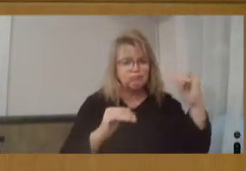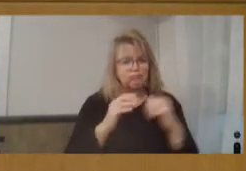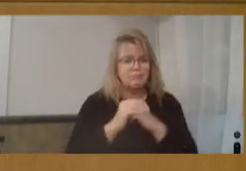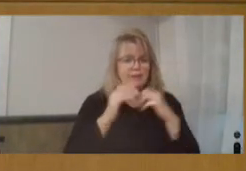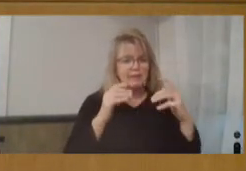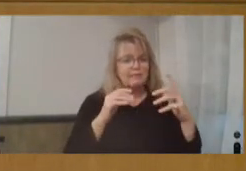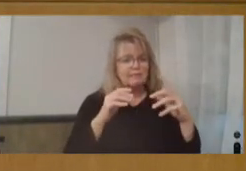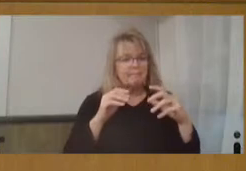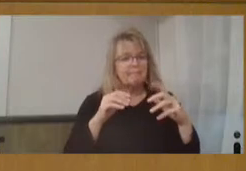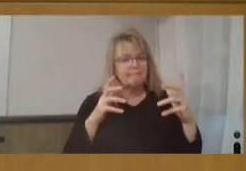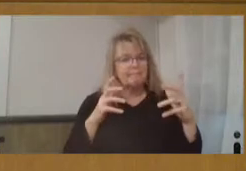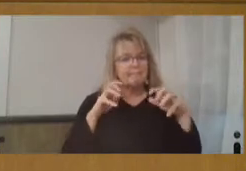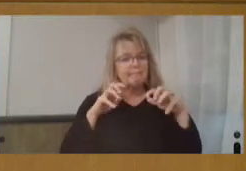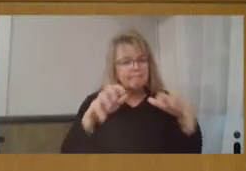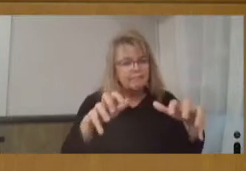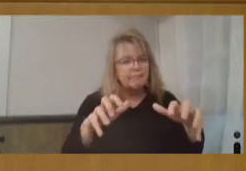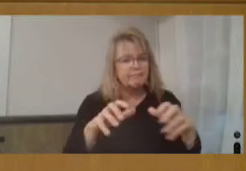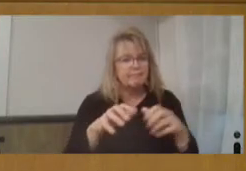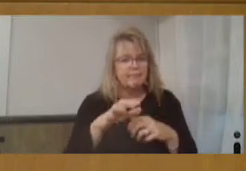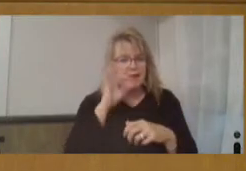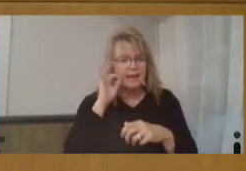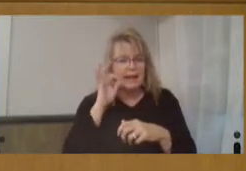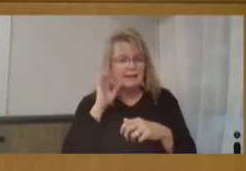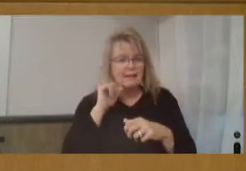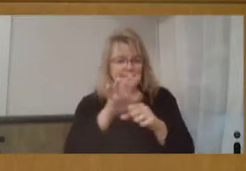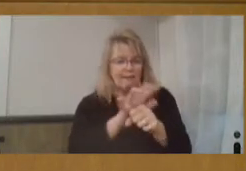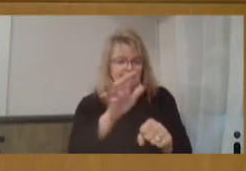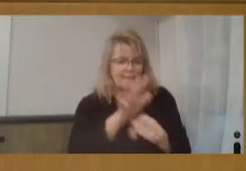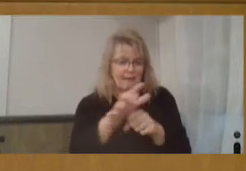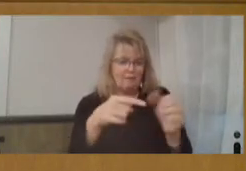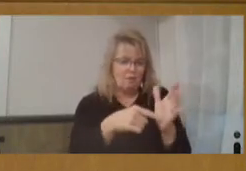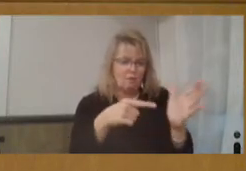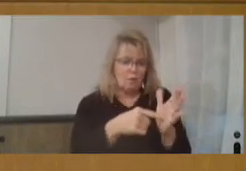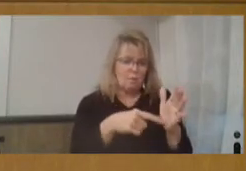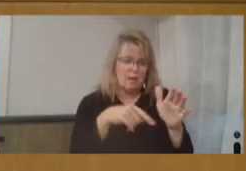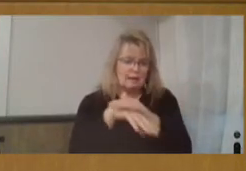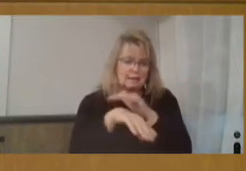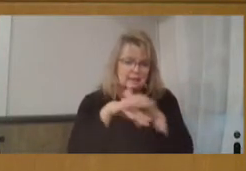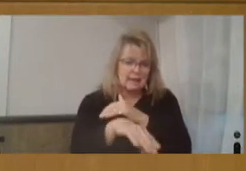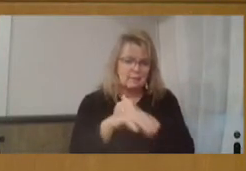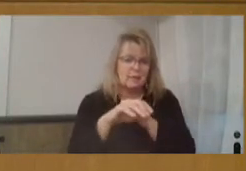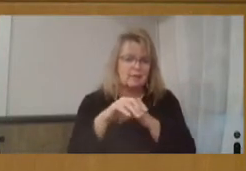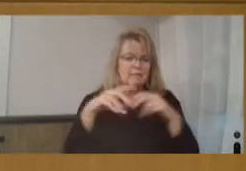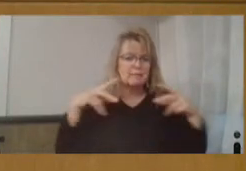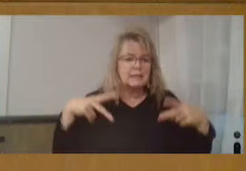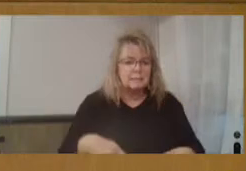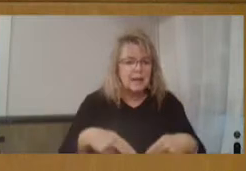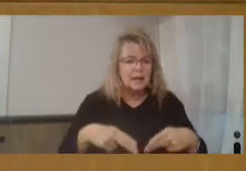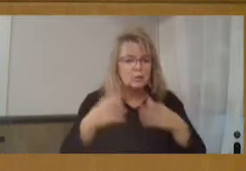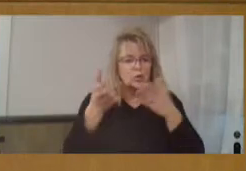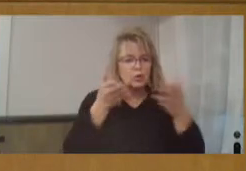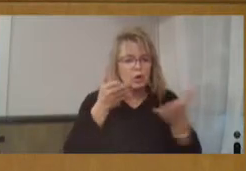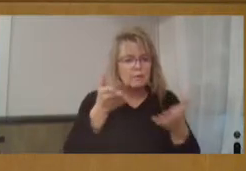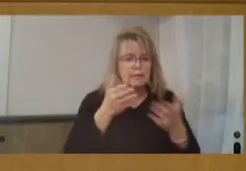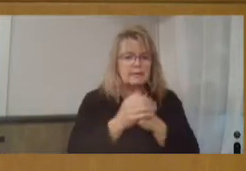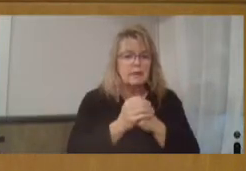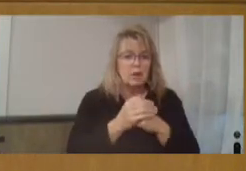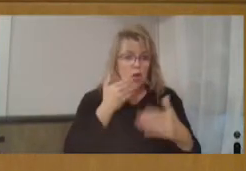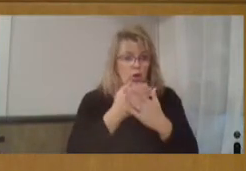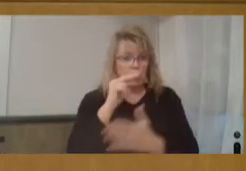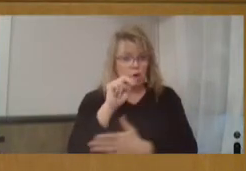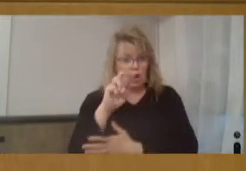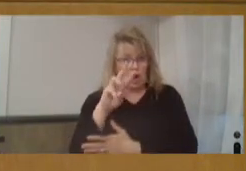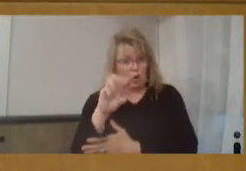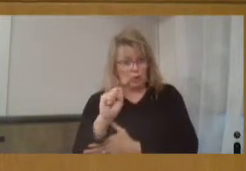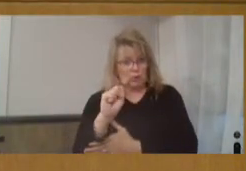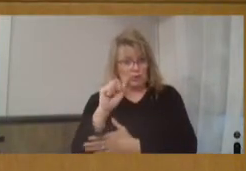large part due to insufficient, affordable, and accessible spay-neuter services. The good news is that